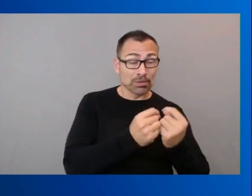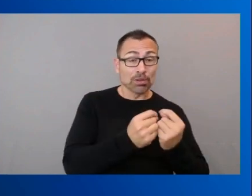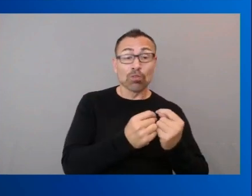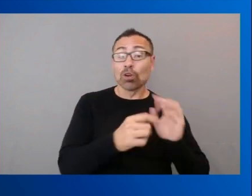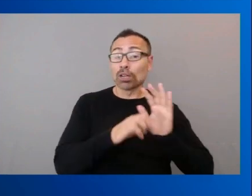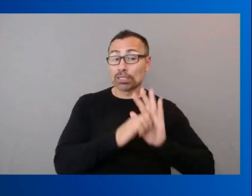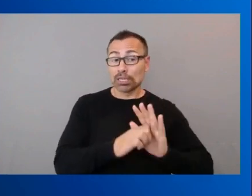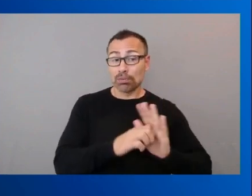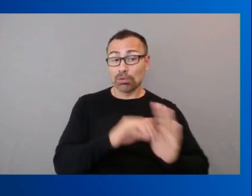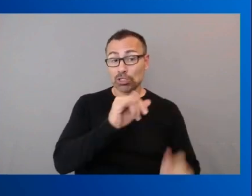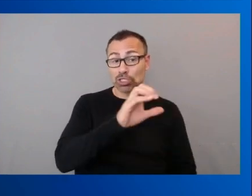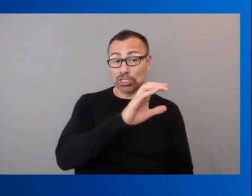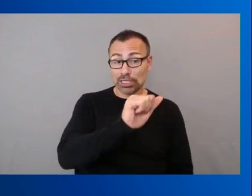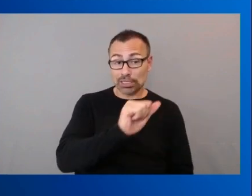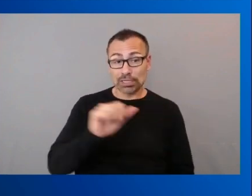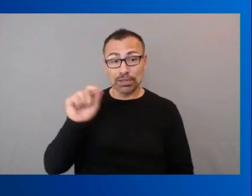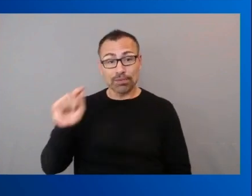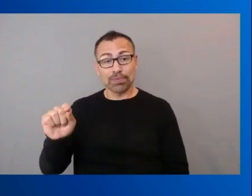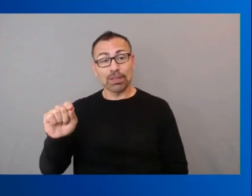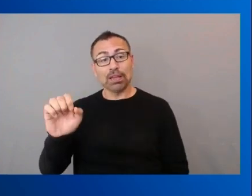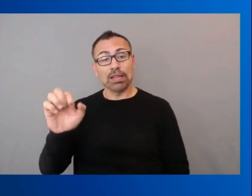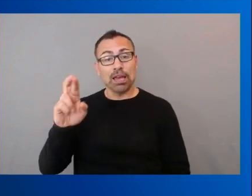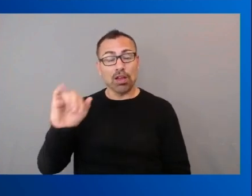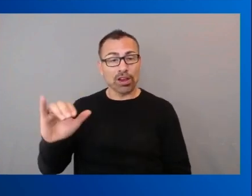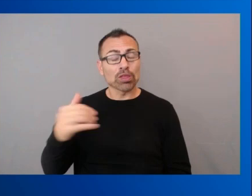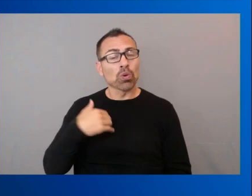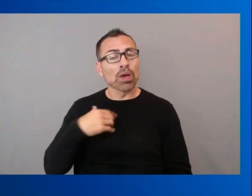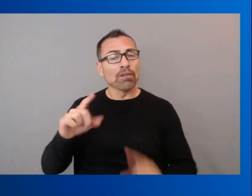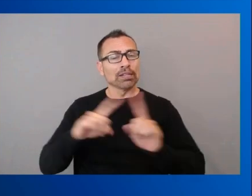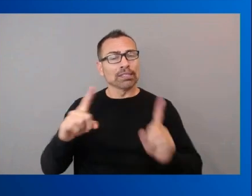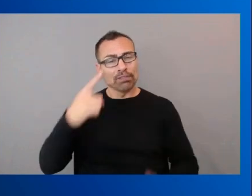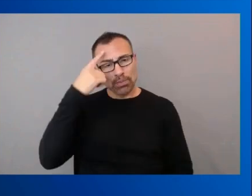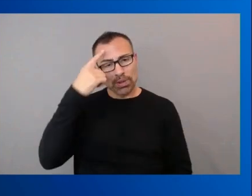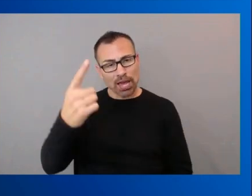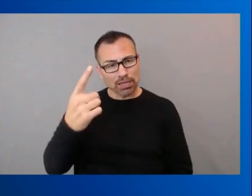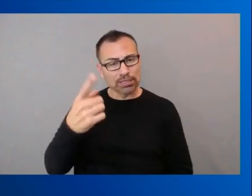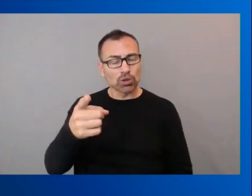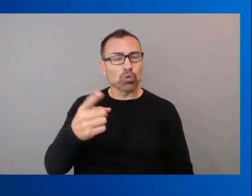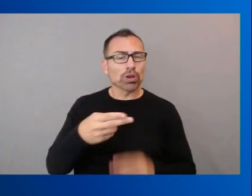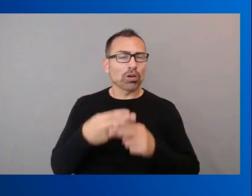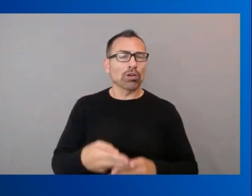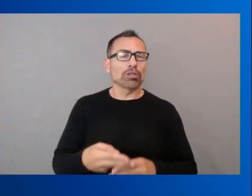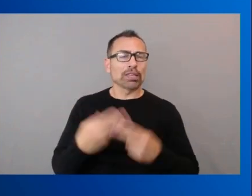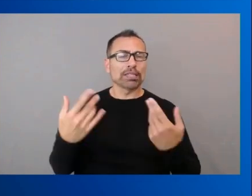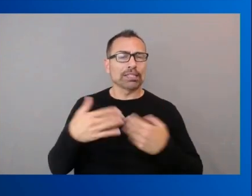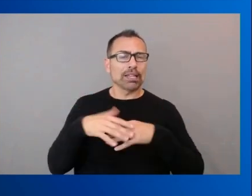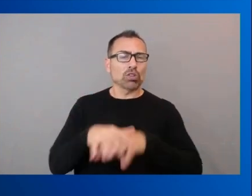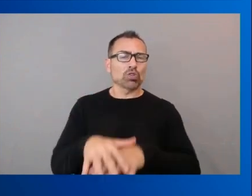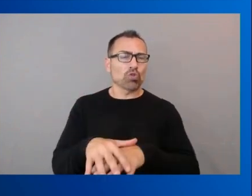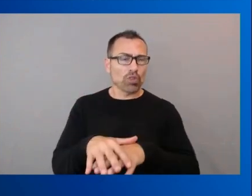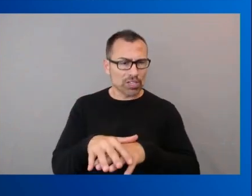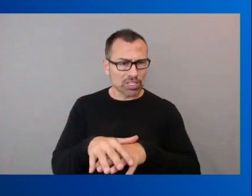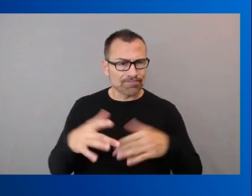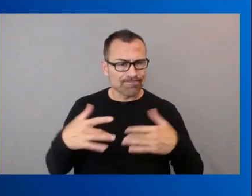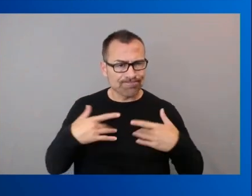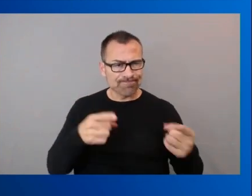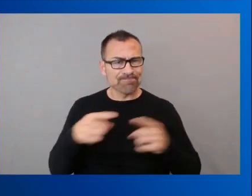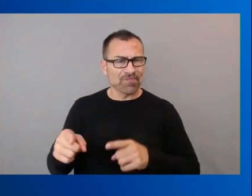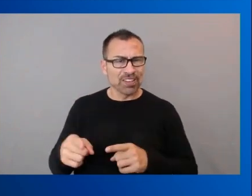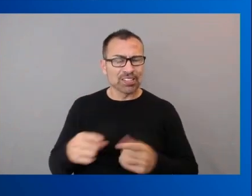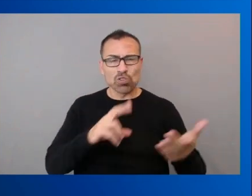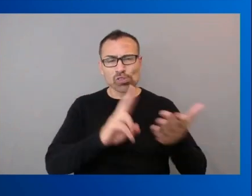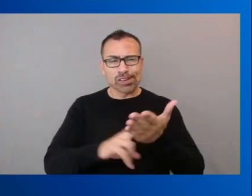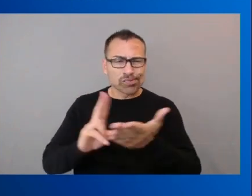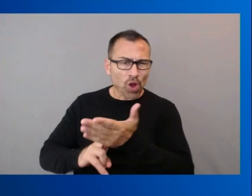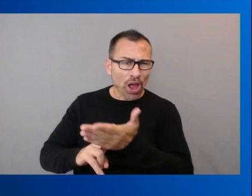different kind of mentality of these events. So we call these integration events. The contracts are very more special to us rather